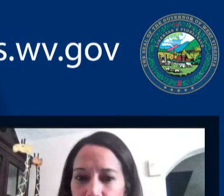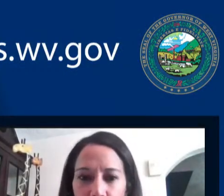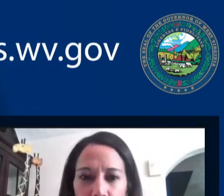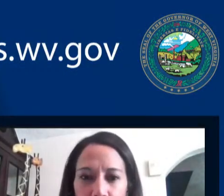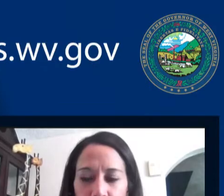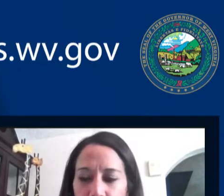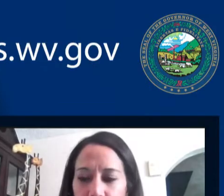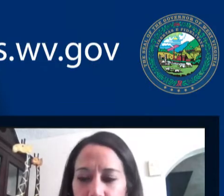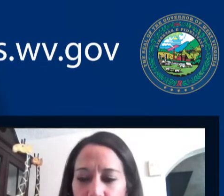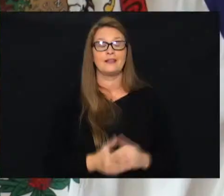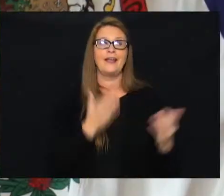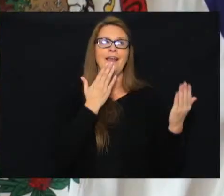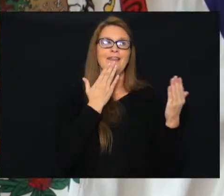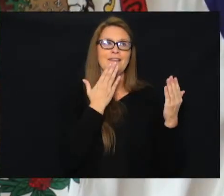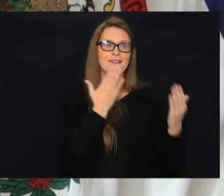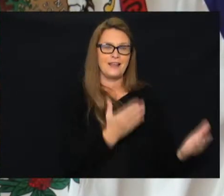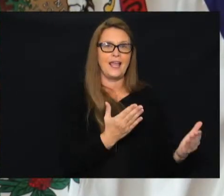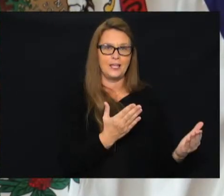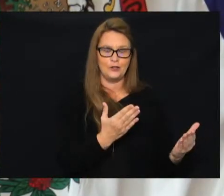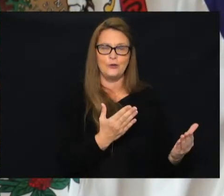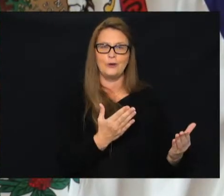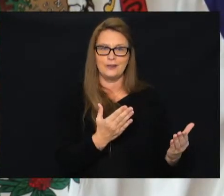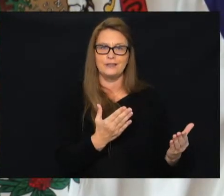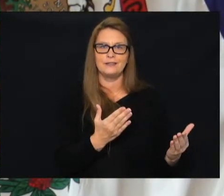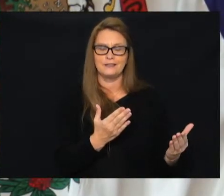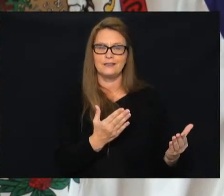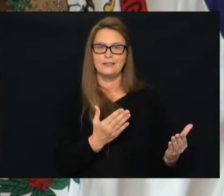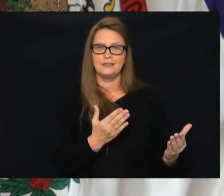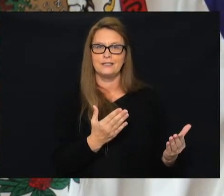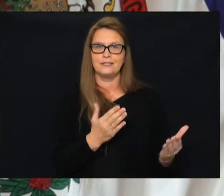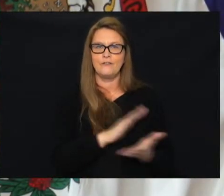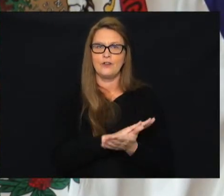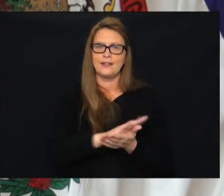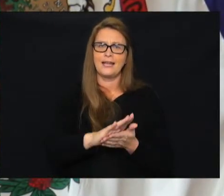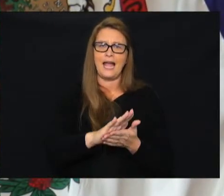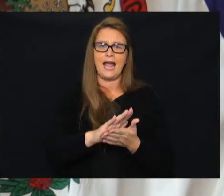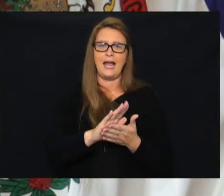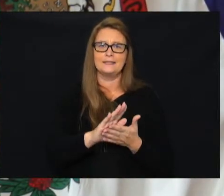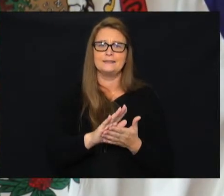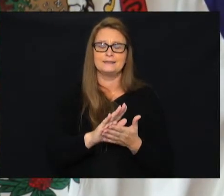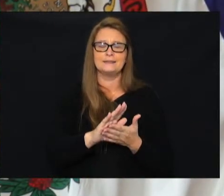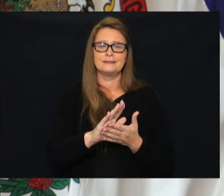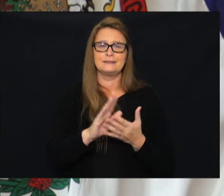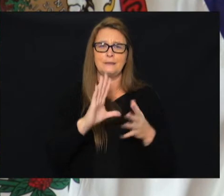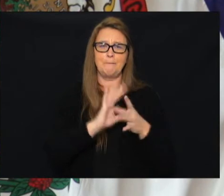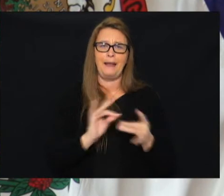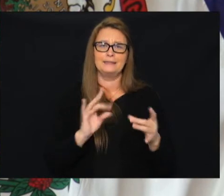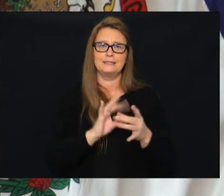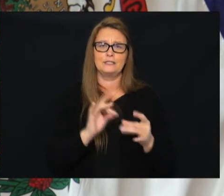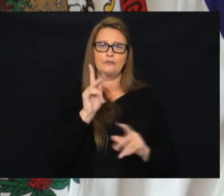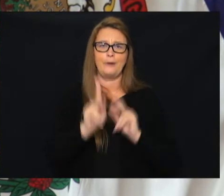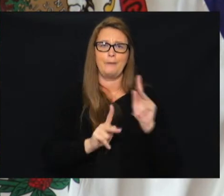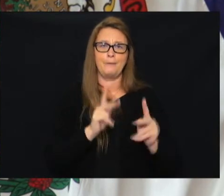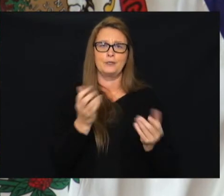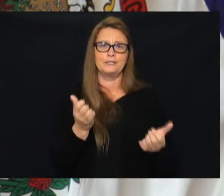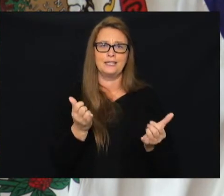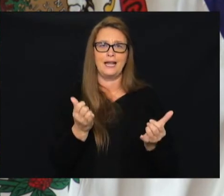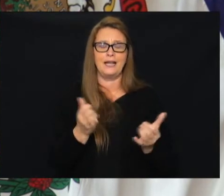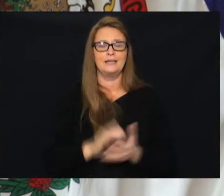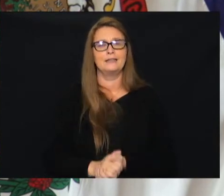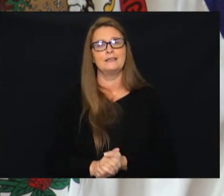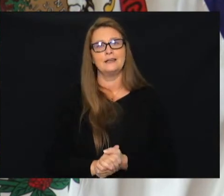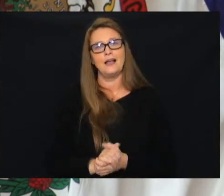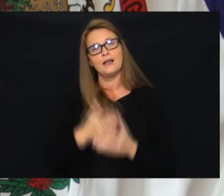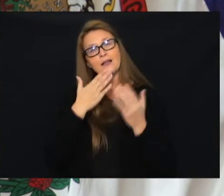Well, first of all, thanks, you know, all the kind words that everybody had today, and especially thanks